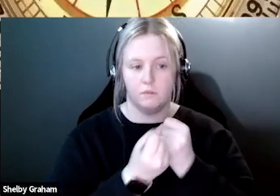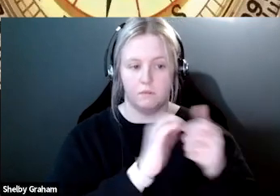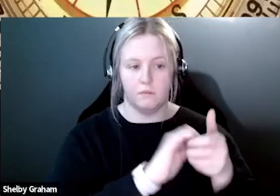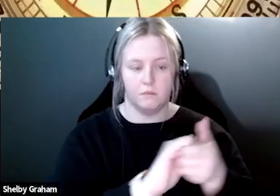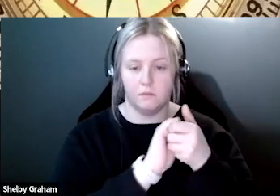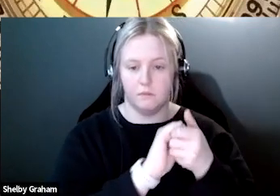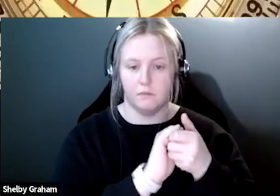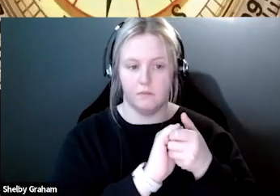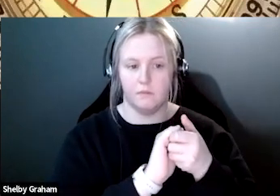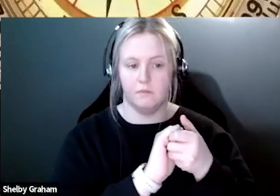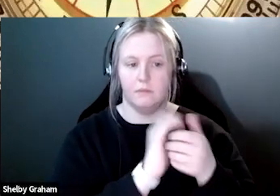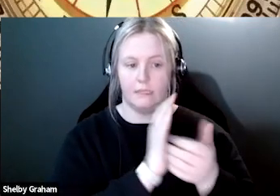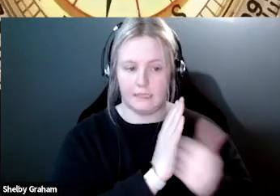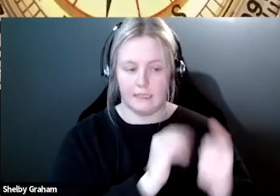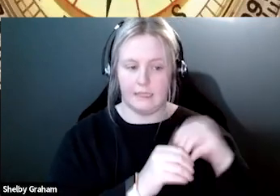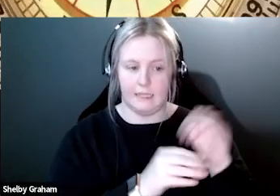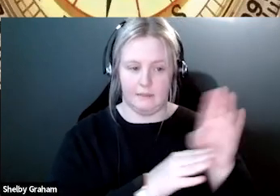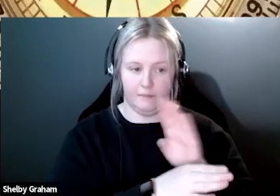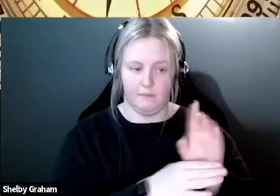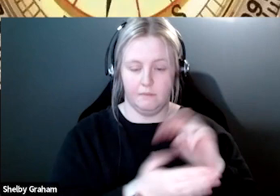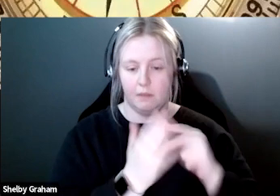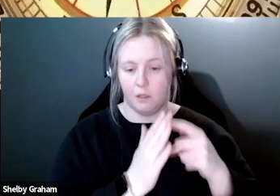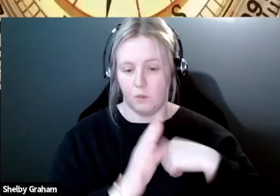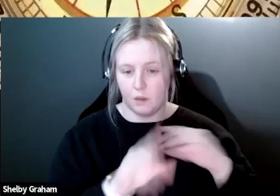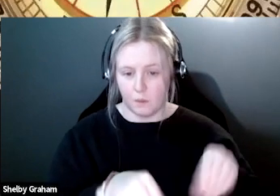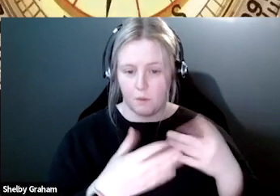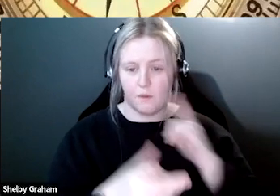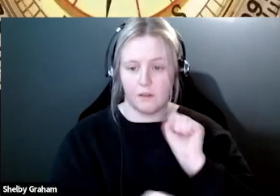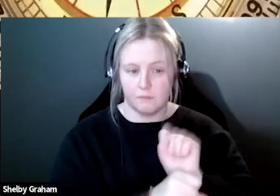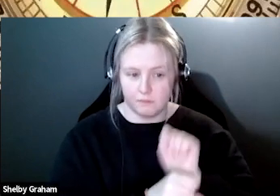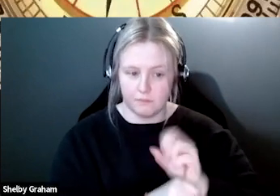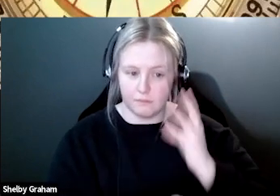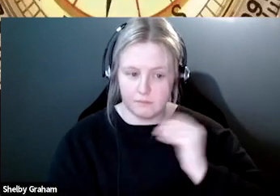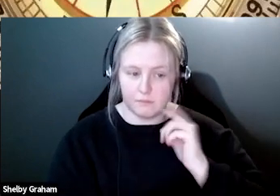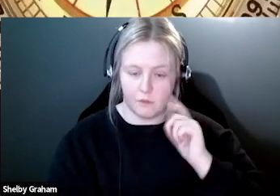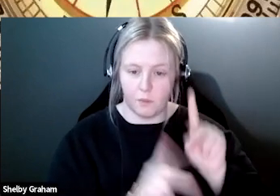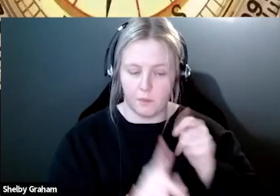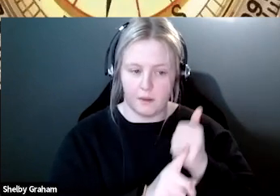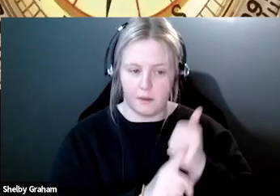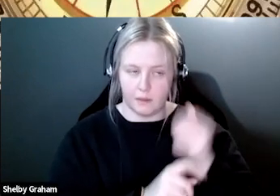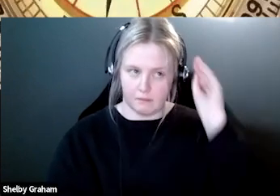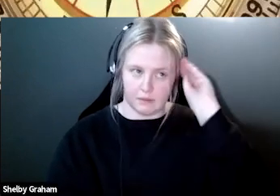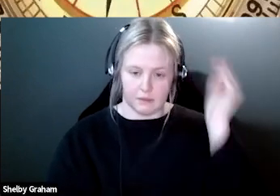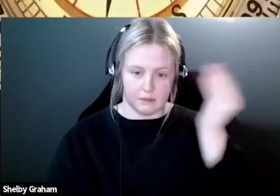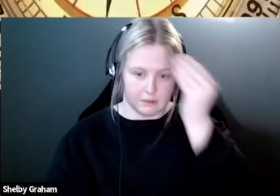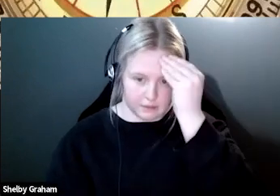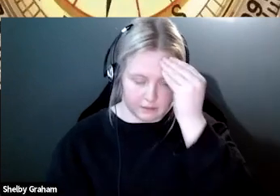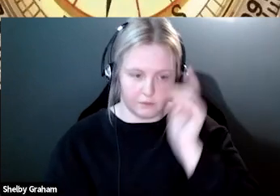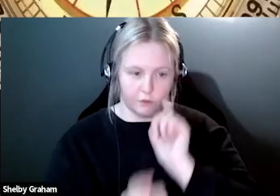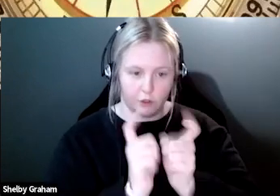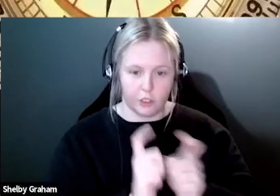is done through providing authentic opportunities for folks to become more mindful of shifting power dynamics around